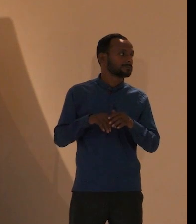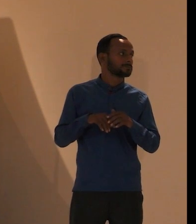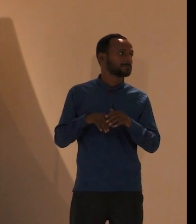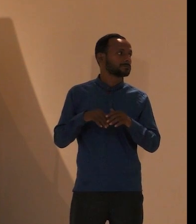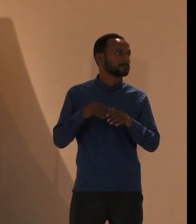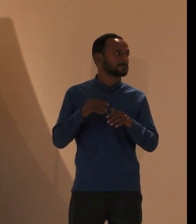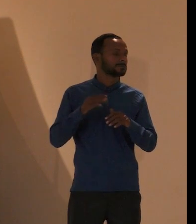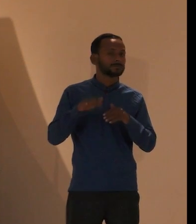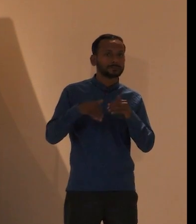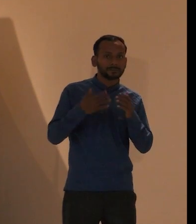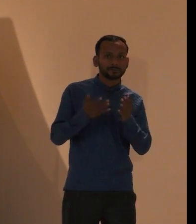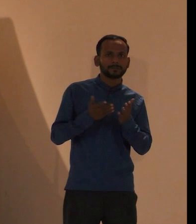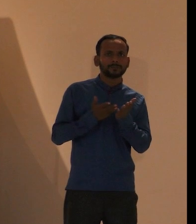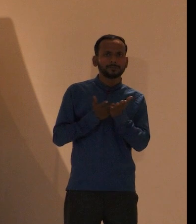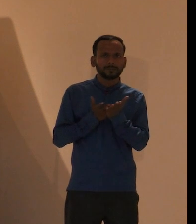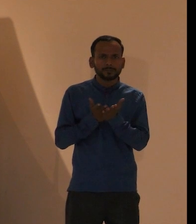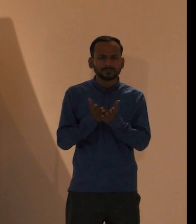systematically obliterated